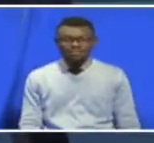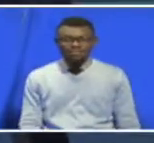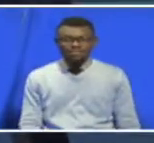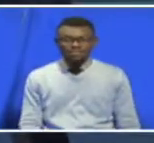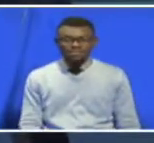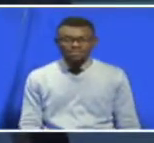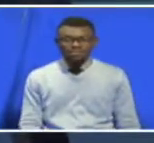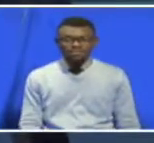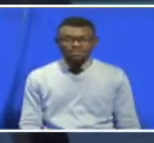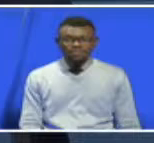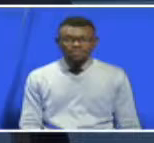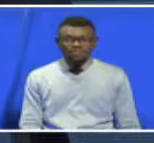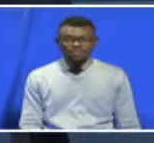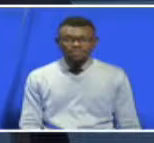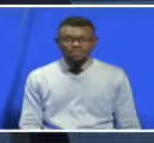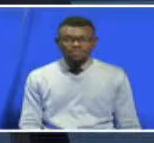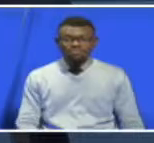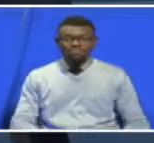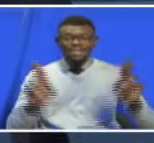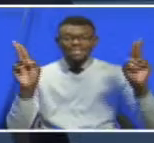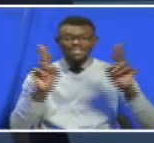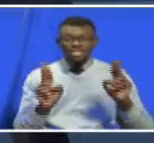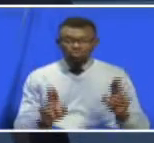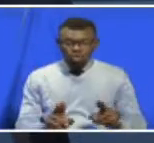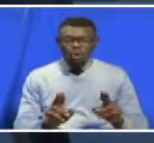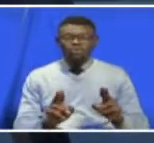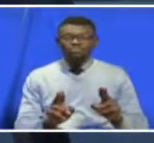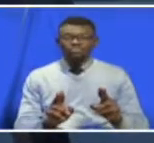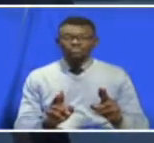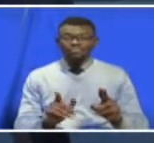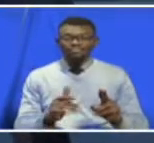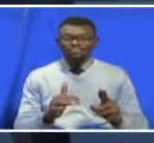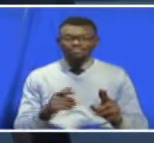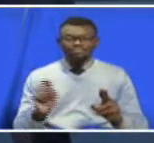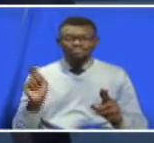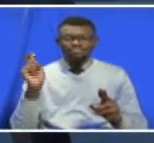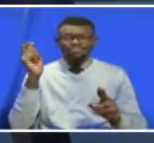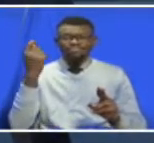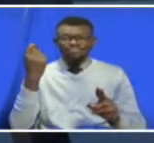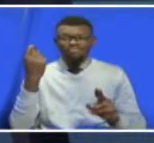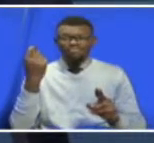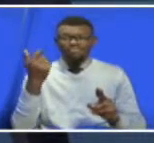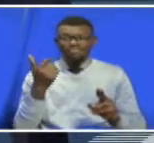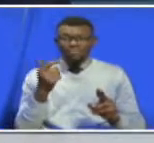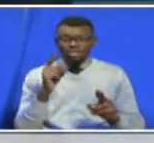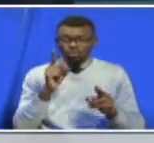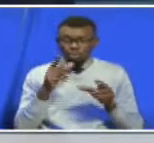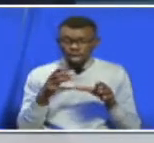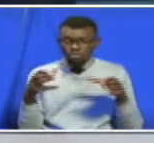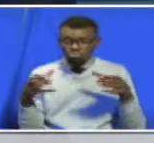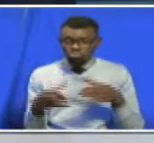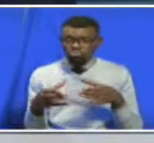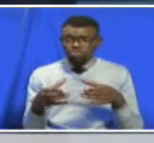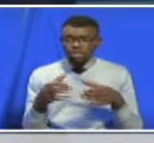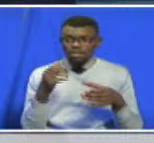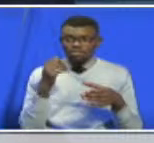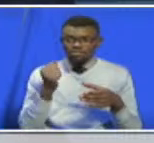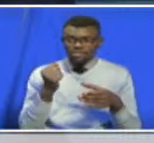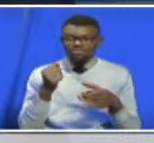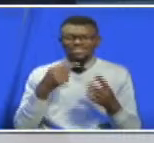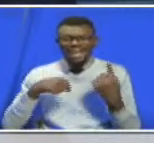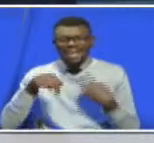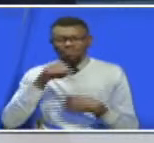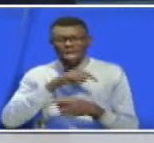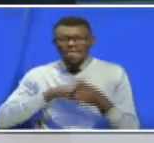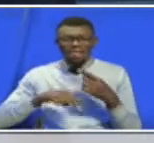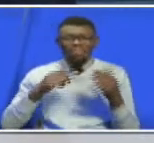Excellent turnout for the international event. Moving on now, Kenya leads in one of the categories after the 5 rounds of play of the